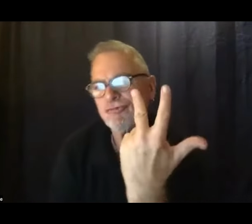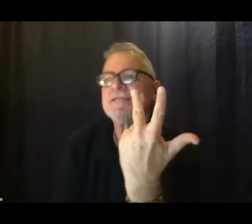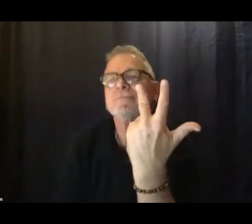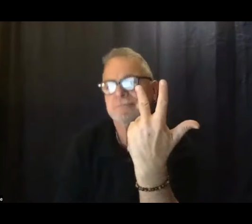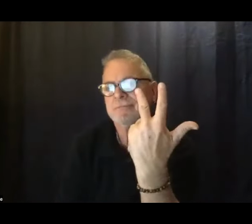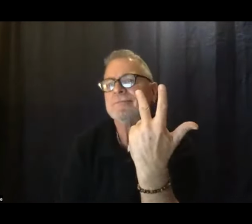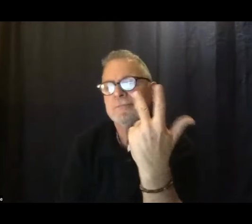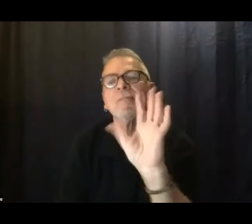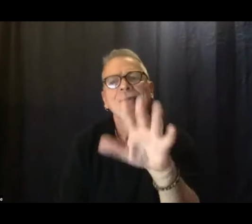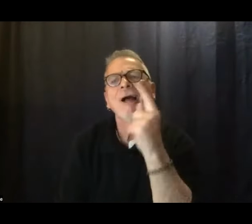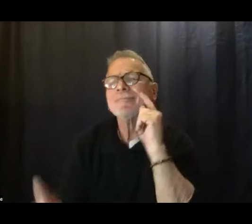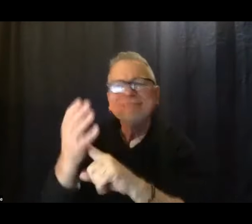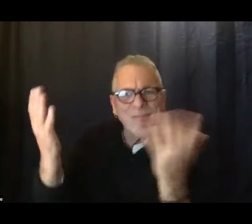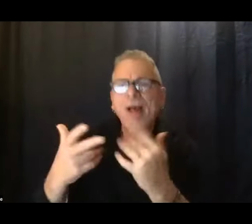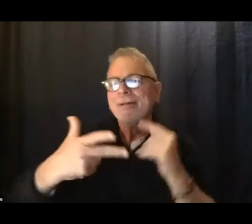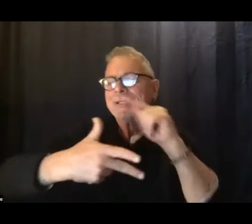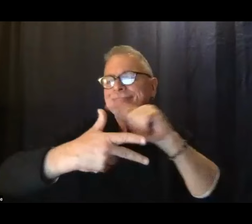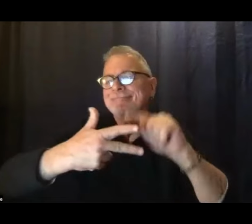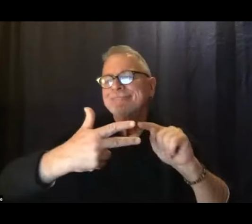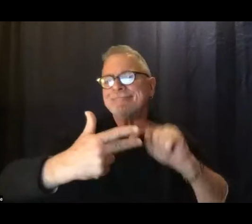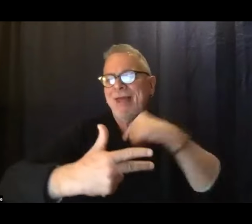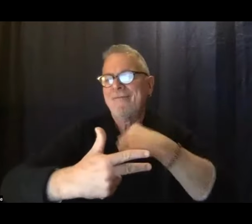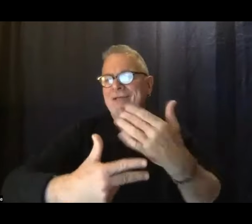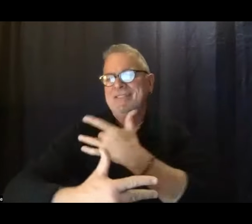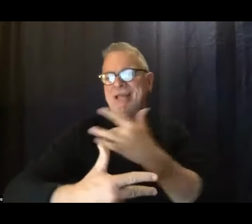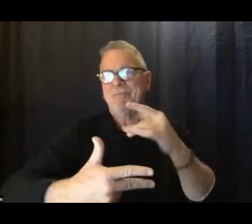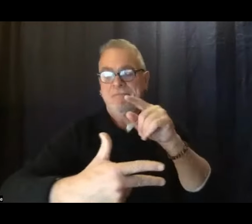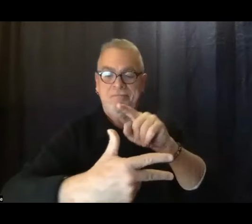different types of fingerspelling. Okay.